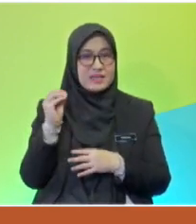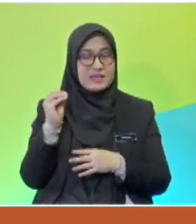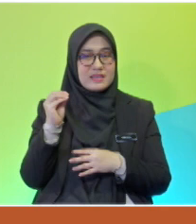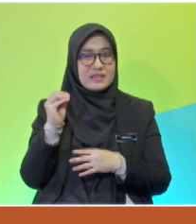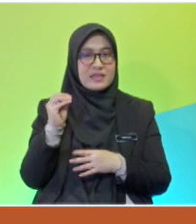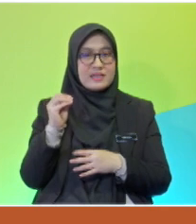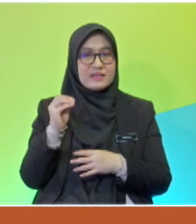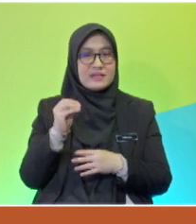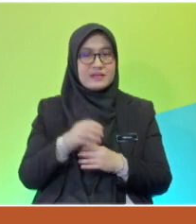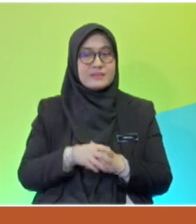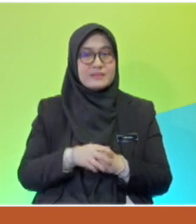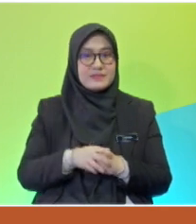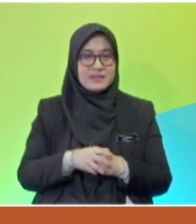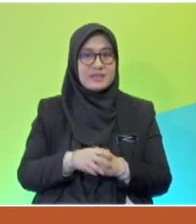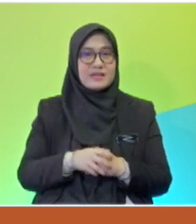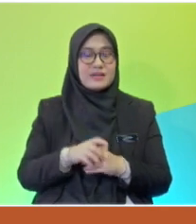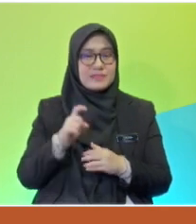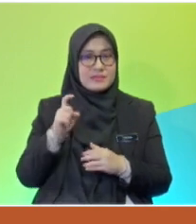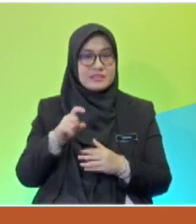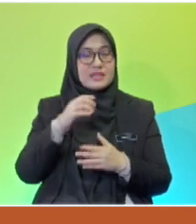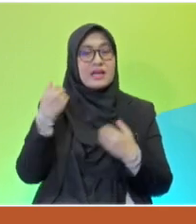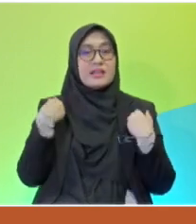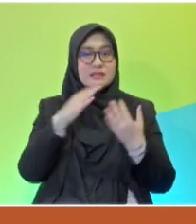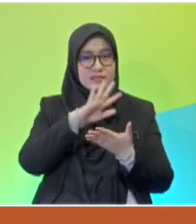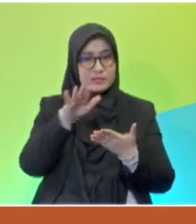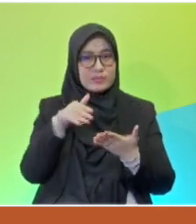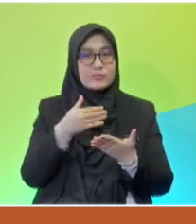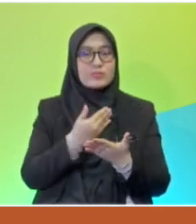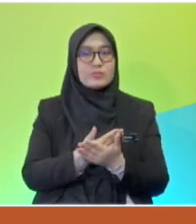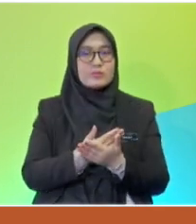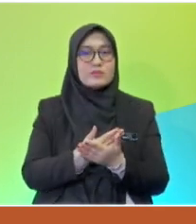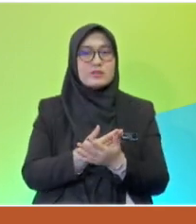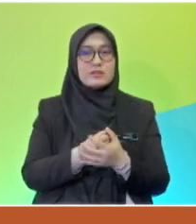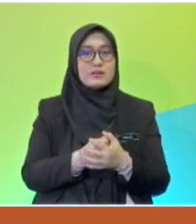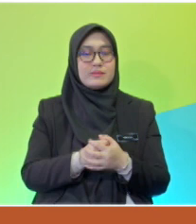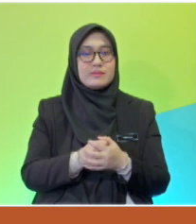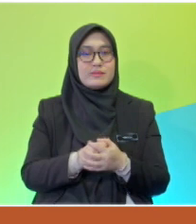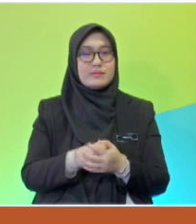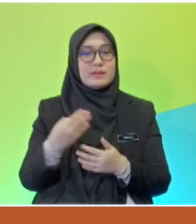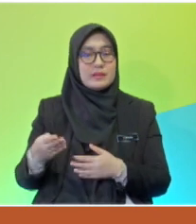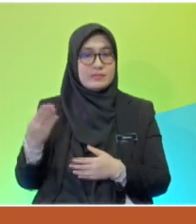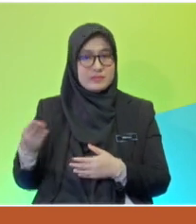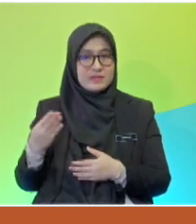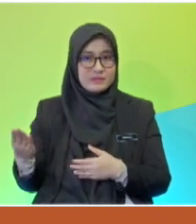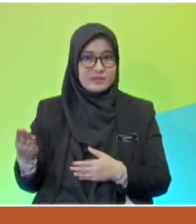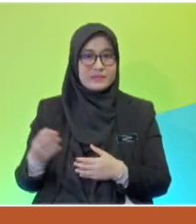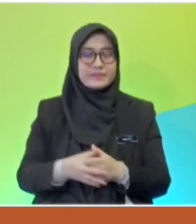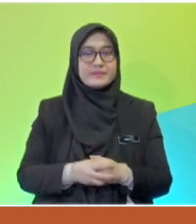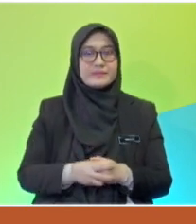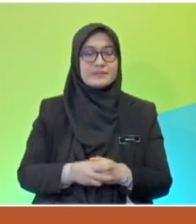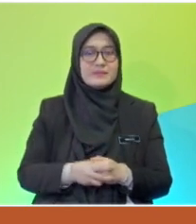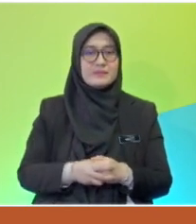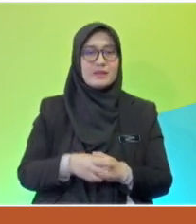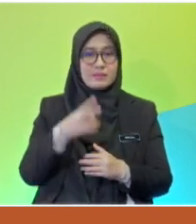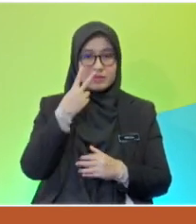can see on the slide there. And then after you have delivered your lesson, you need to assess via observation,